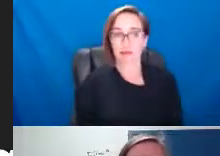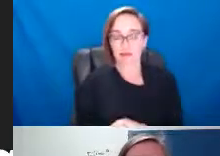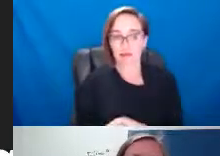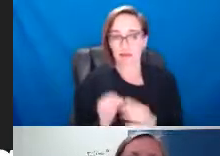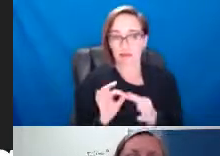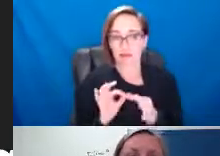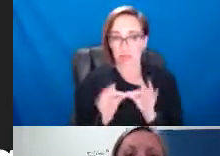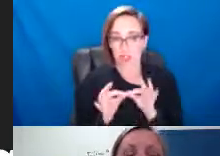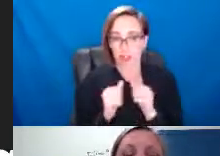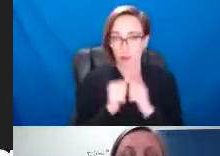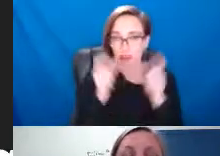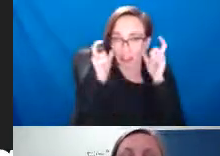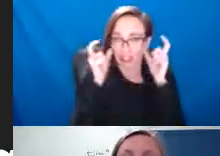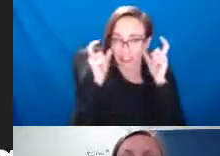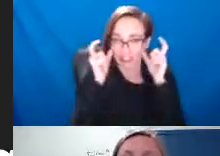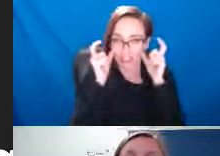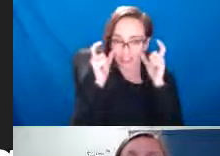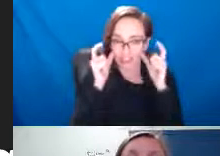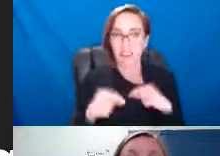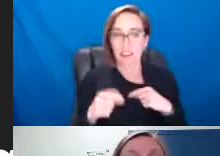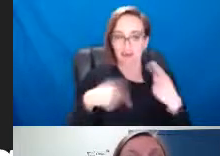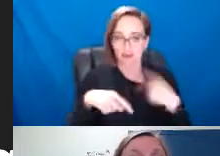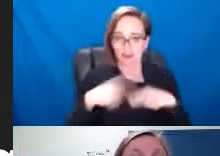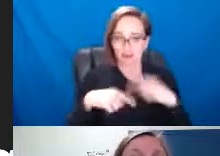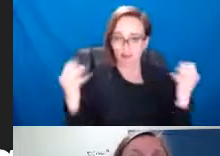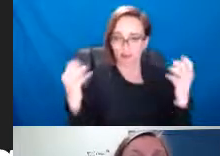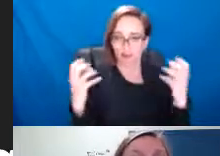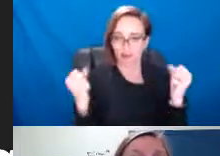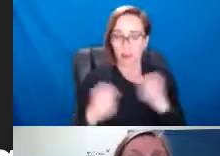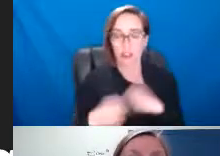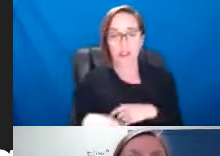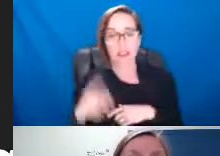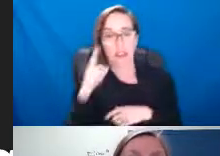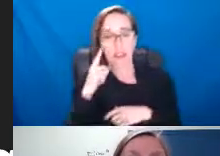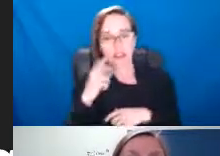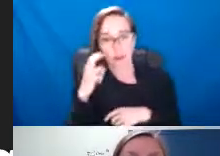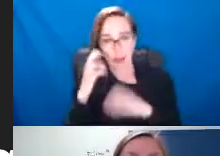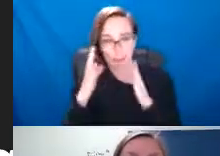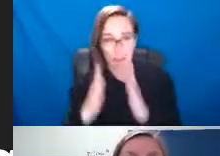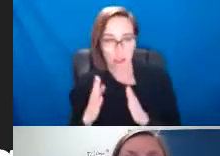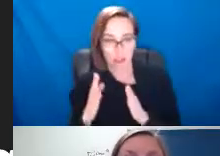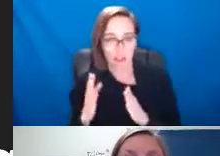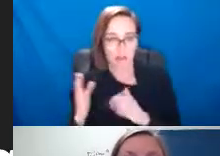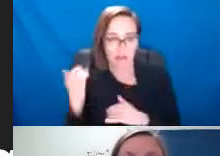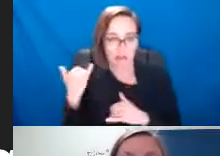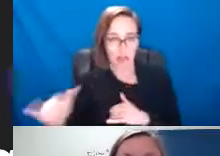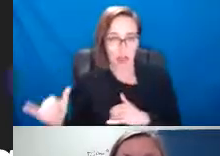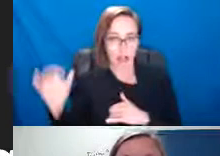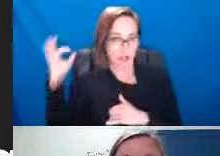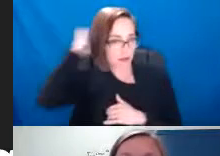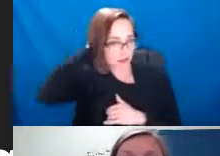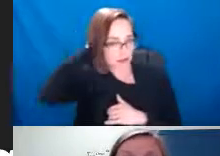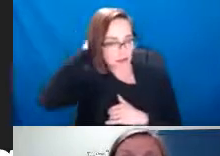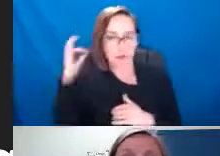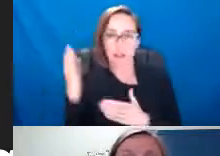is signing, and the individual who is deafblind, she has her hands gently resting on the